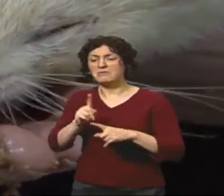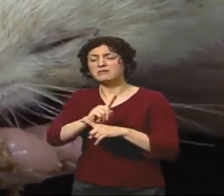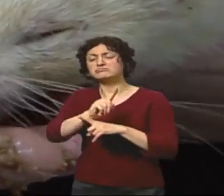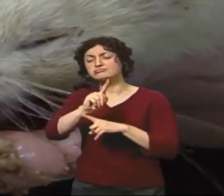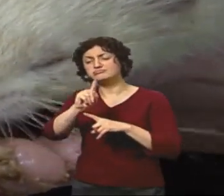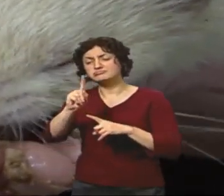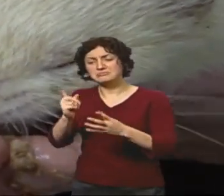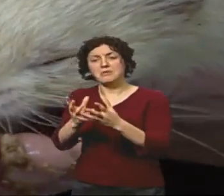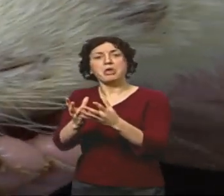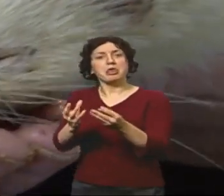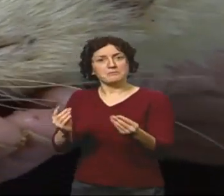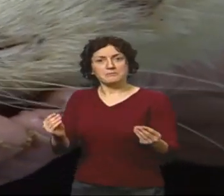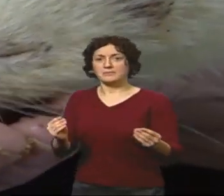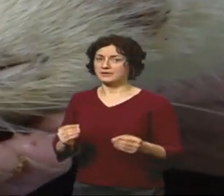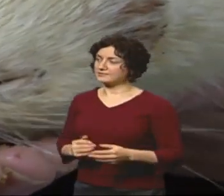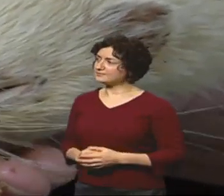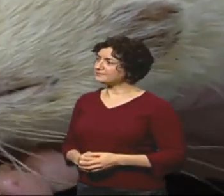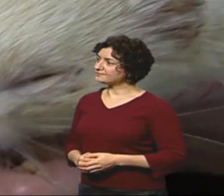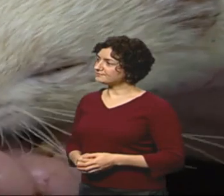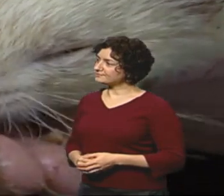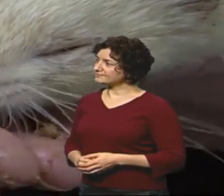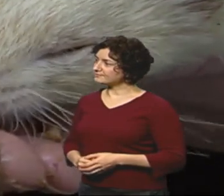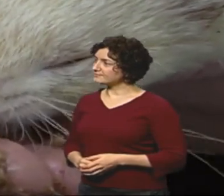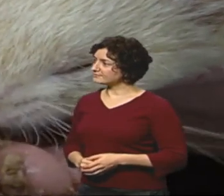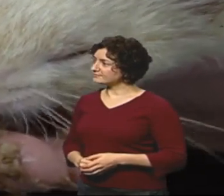long time to manifest itself.